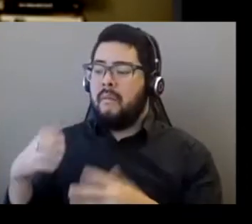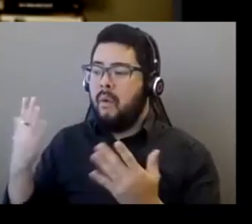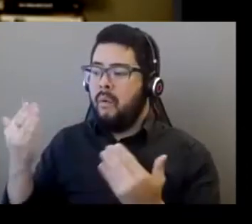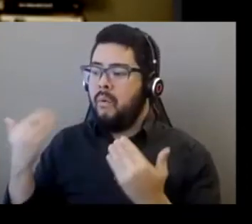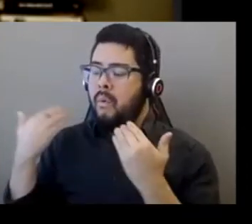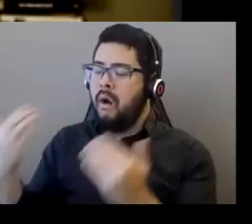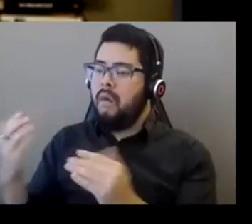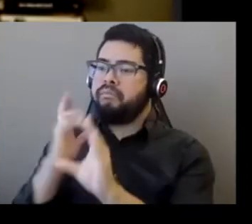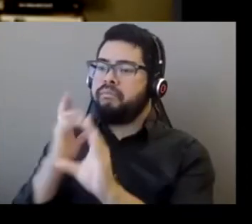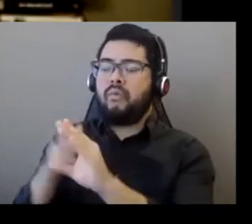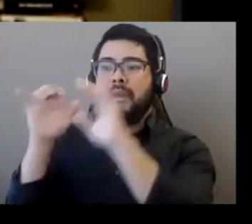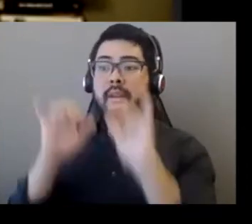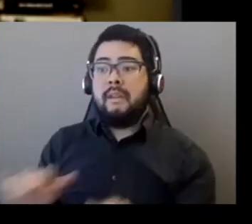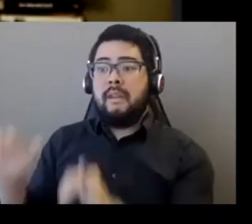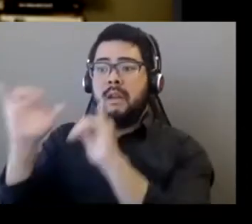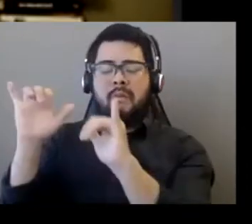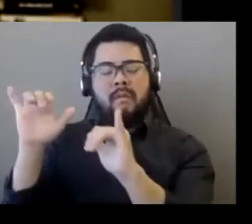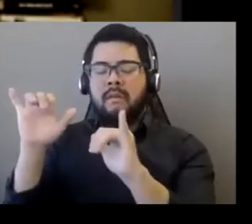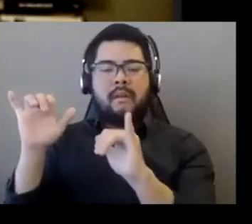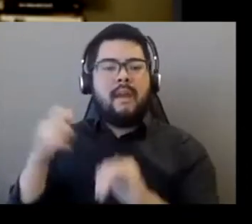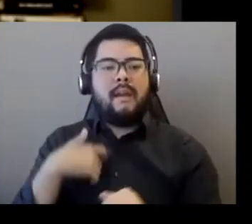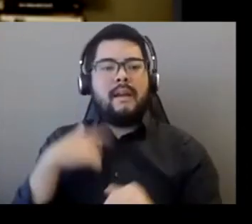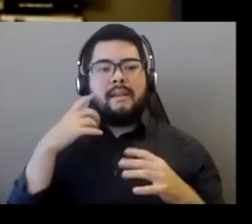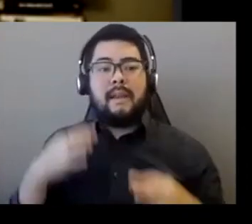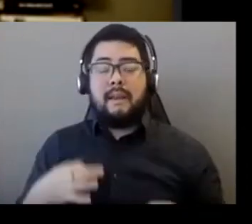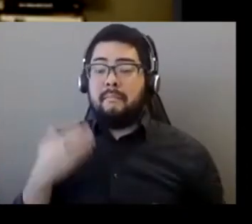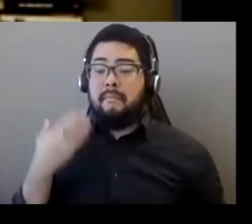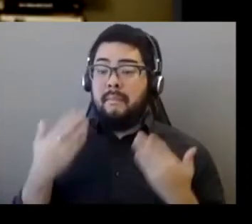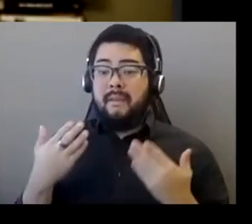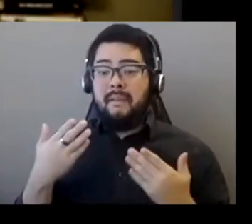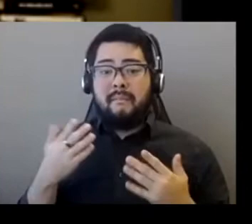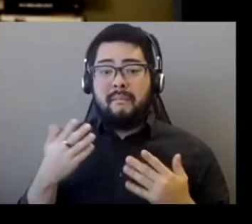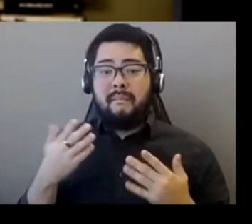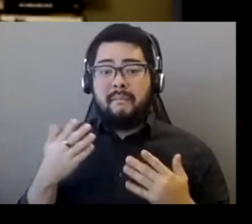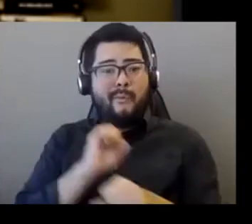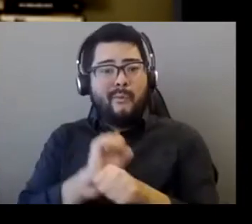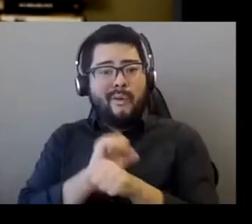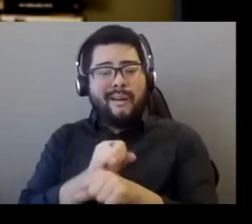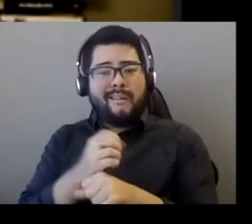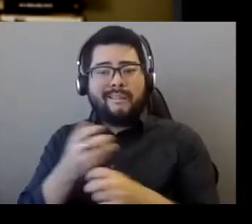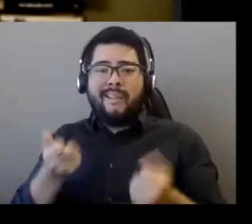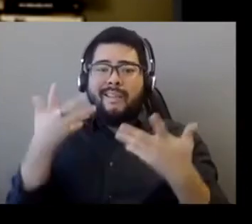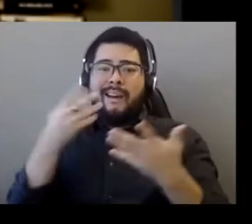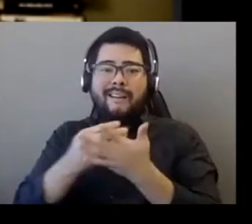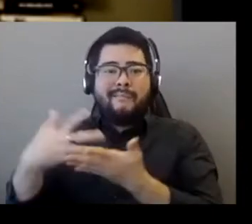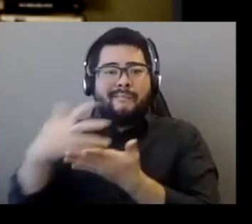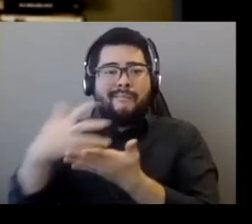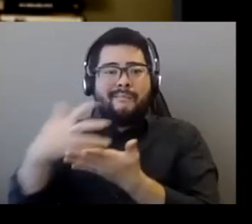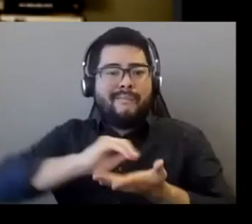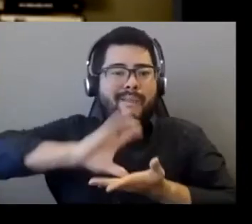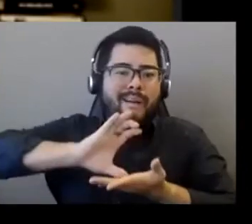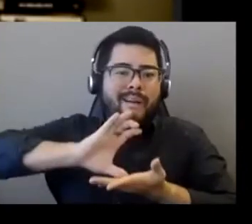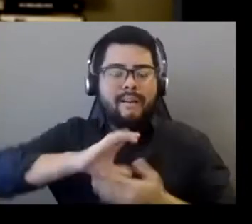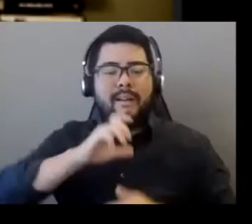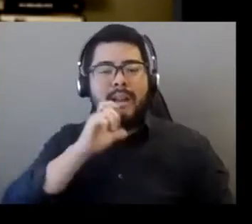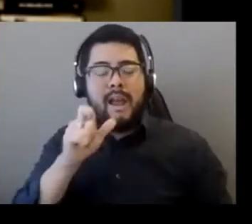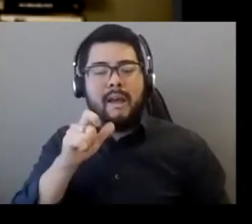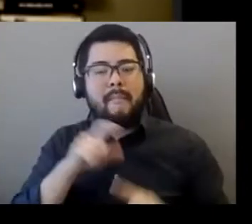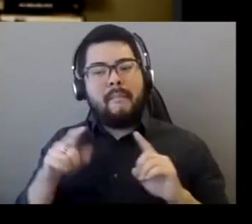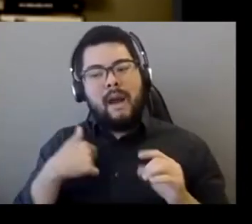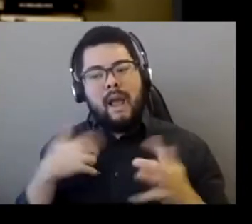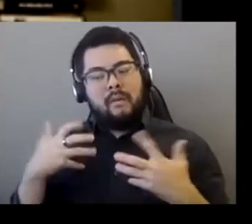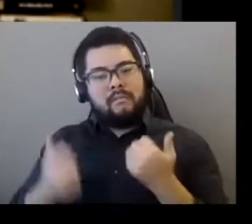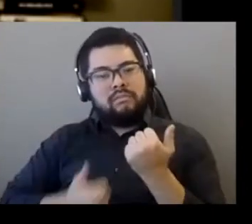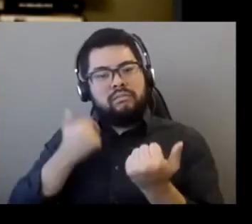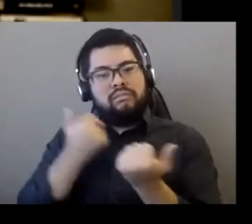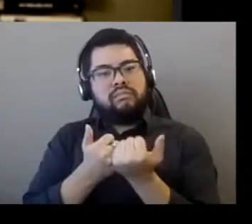militant, and I'm not going to have a job with a big salary and this and that. I'll be a militant for my movement, and I'm going to